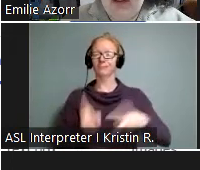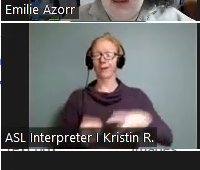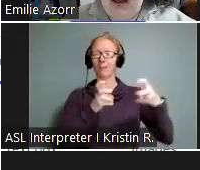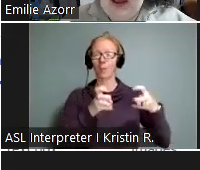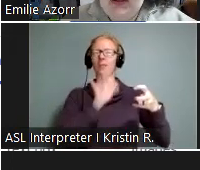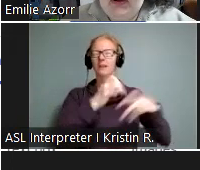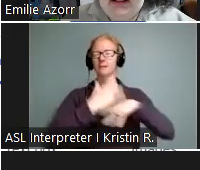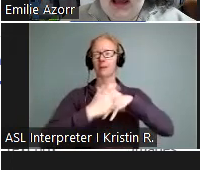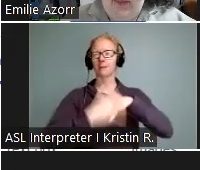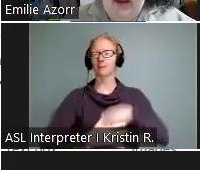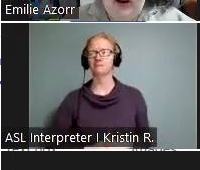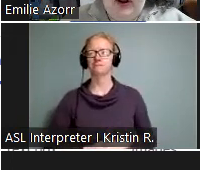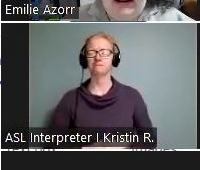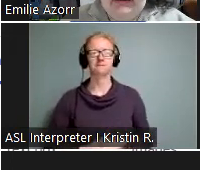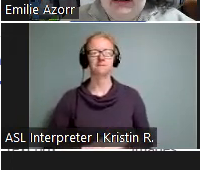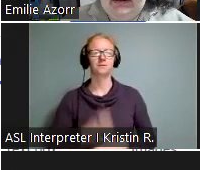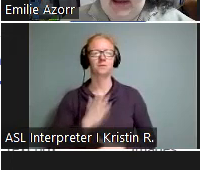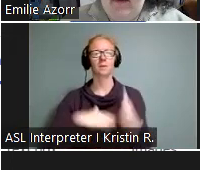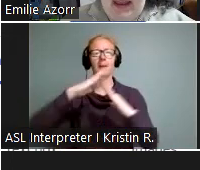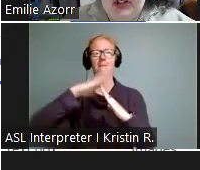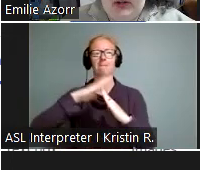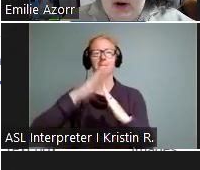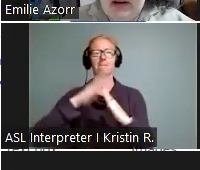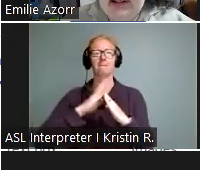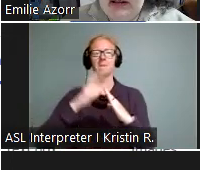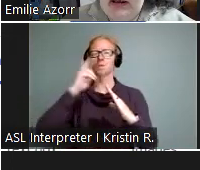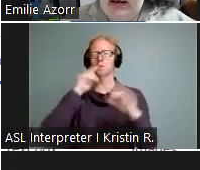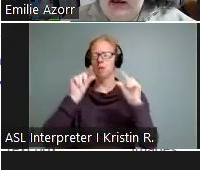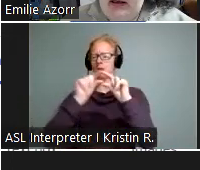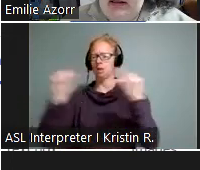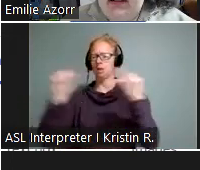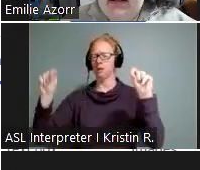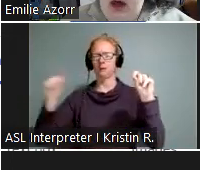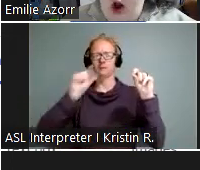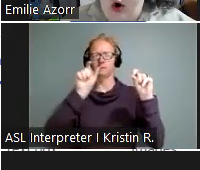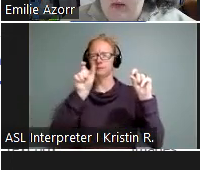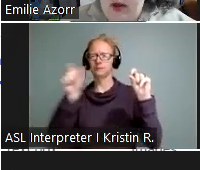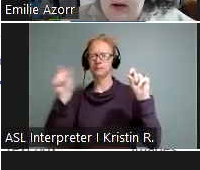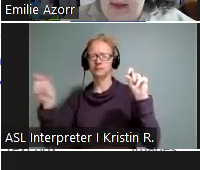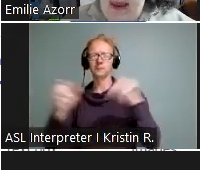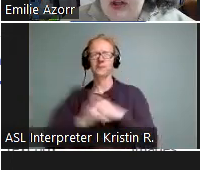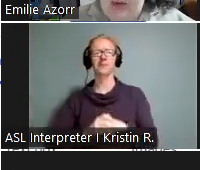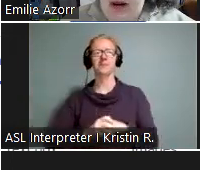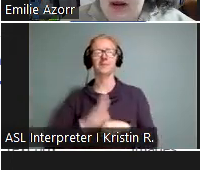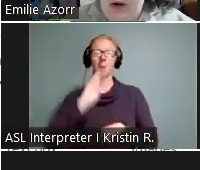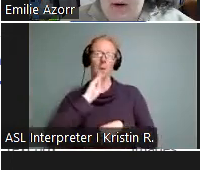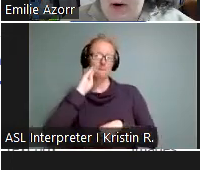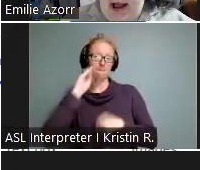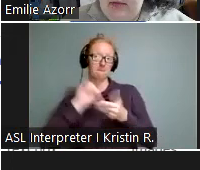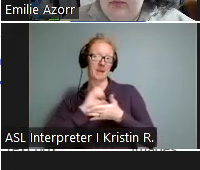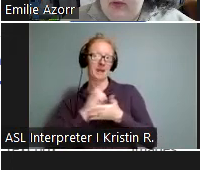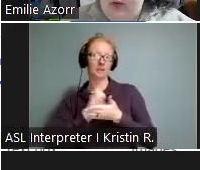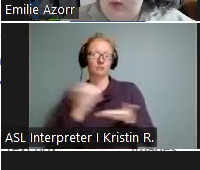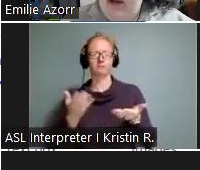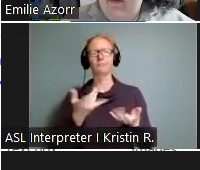there. So at the top here, you're going to see some navigation bars. This is the home page right here where